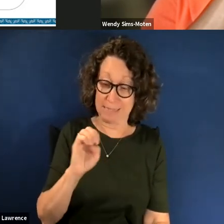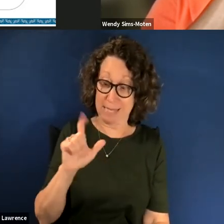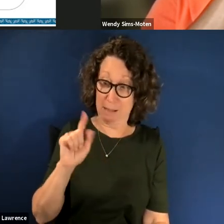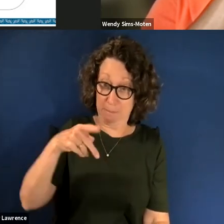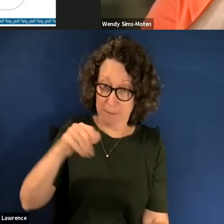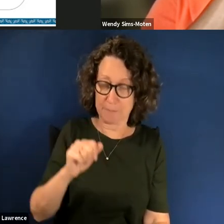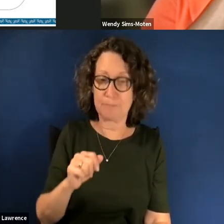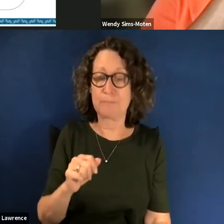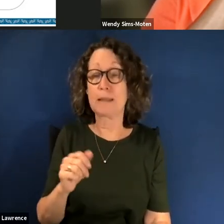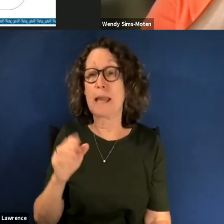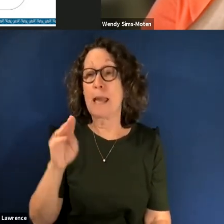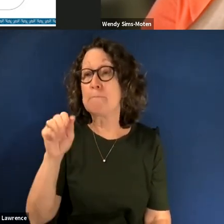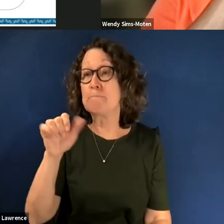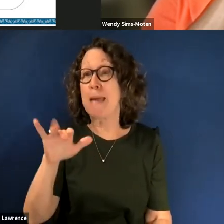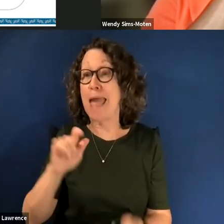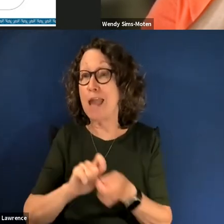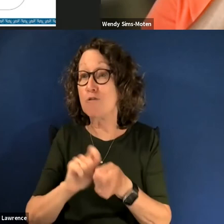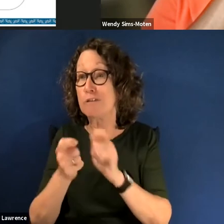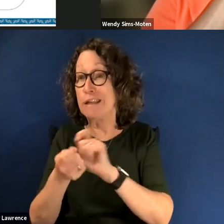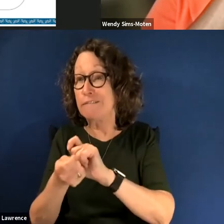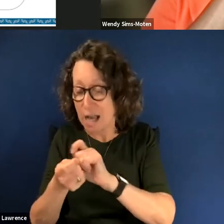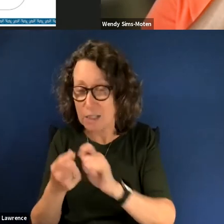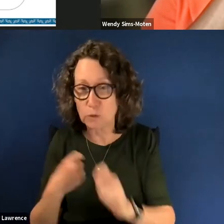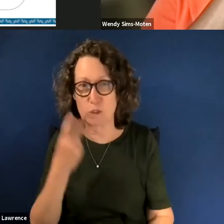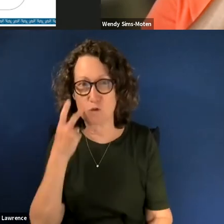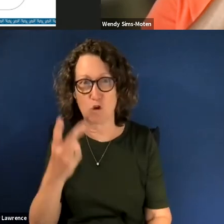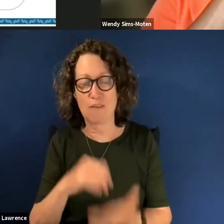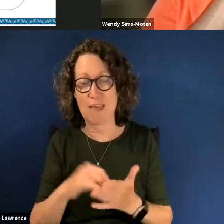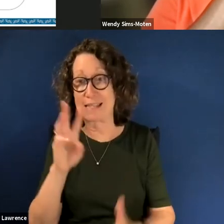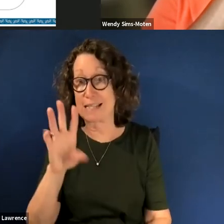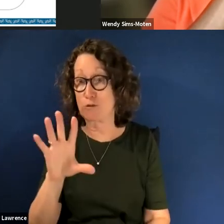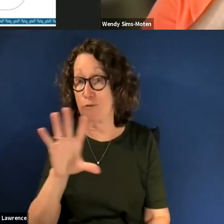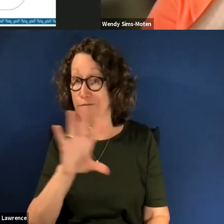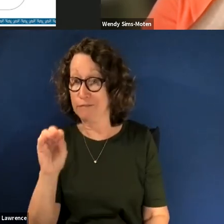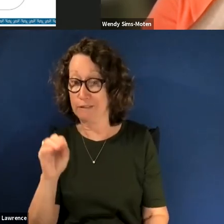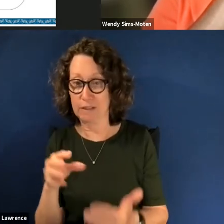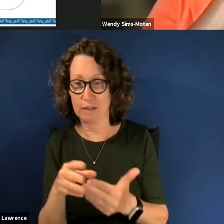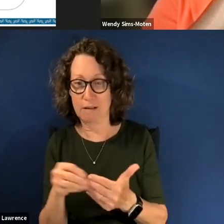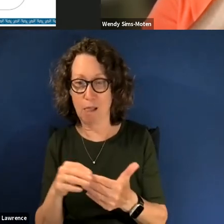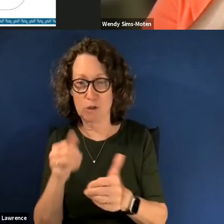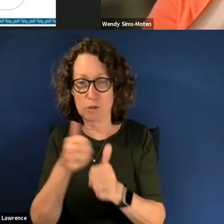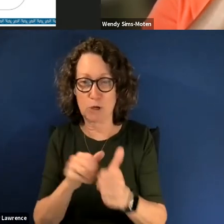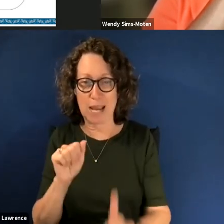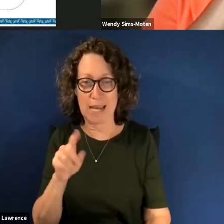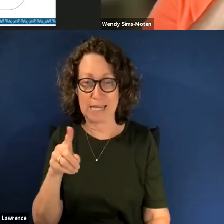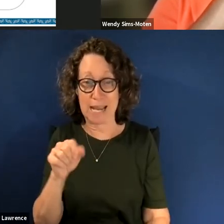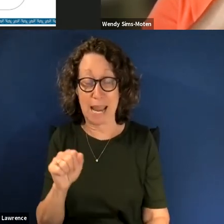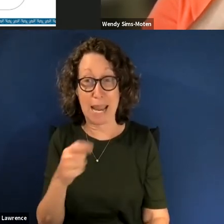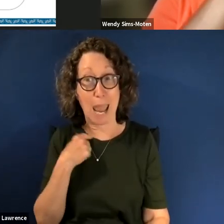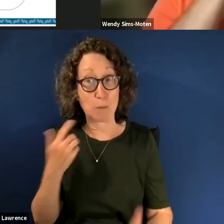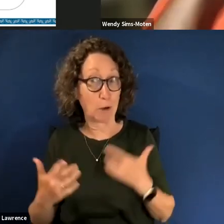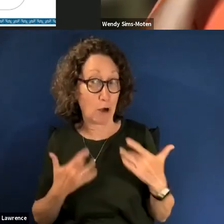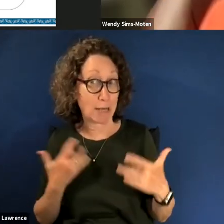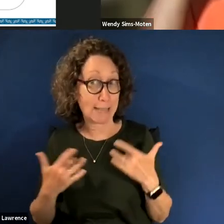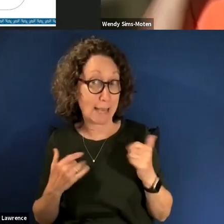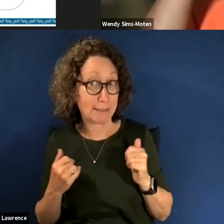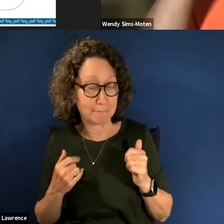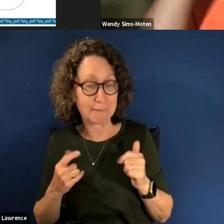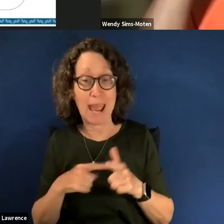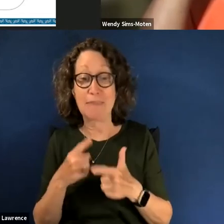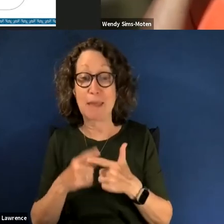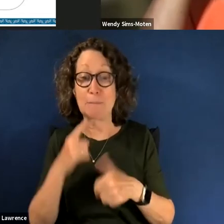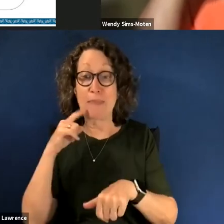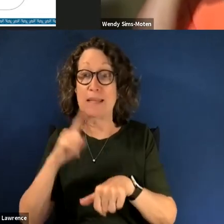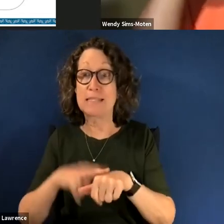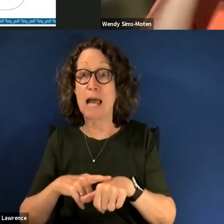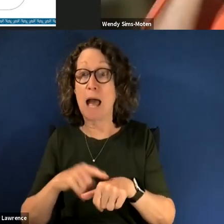By May revise, we were looking at that being $650 per ADA, and we were all pretty excited. And then by the time